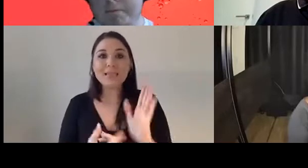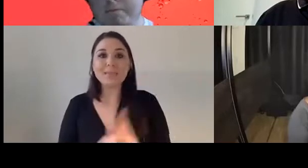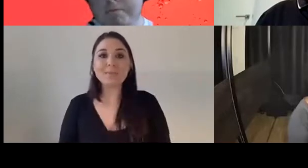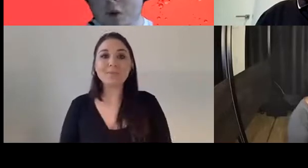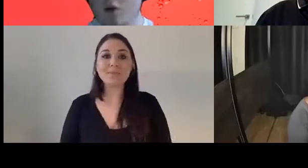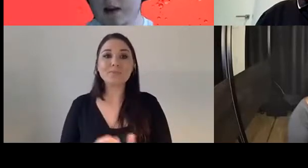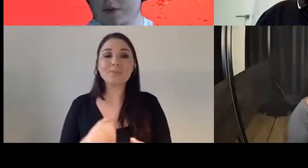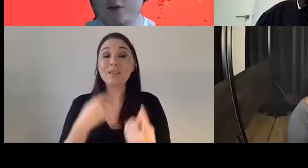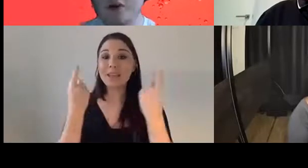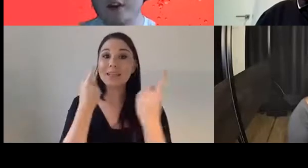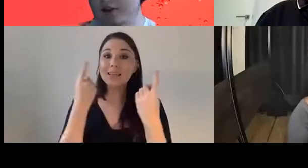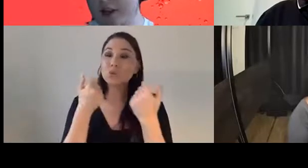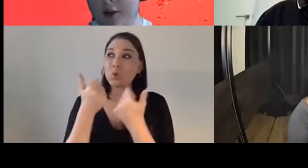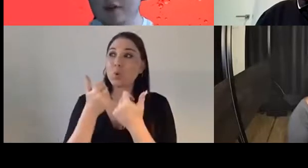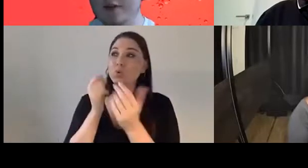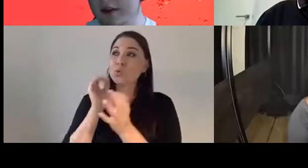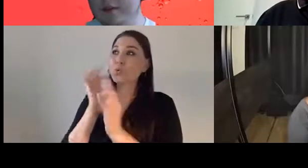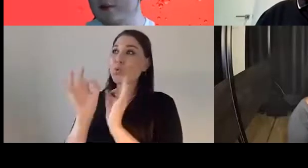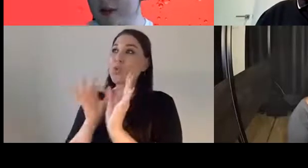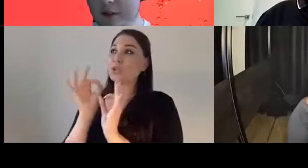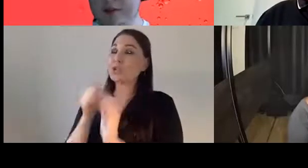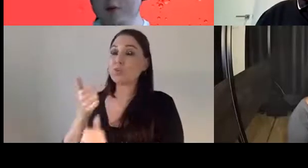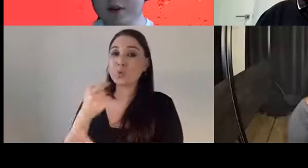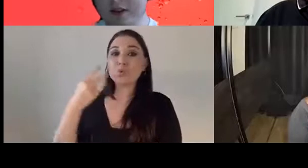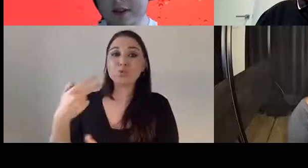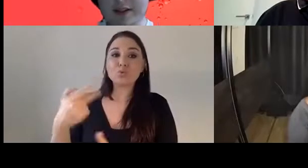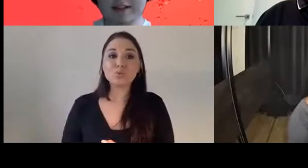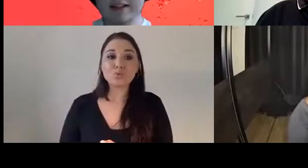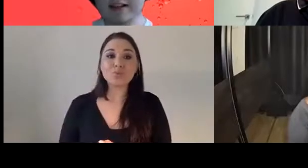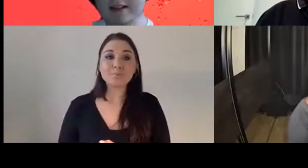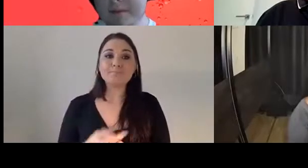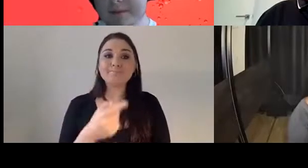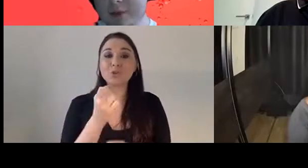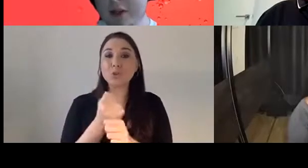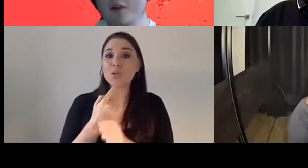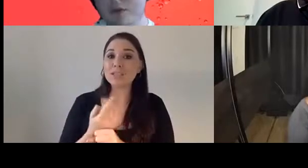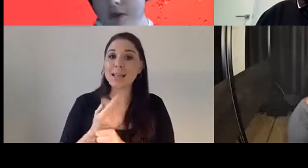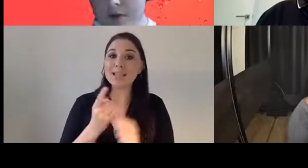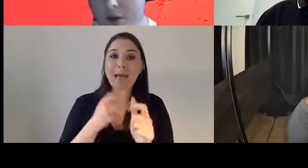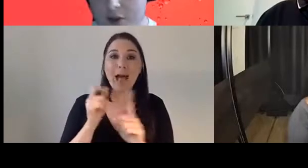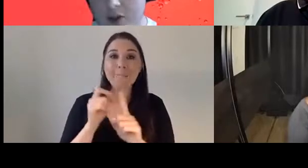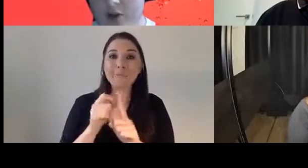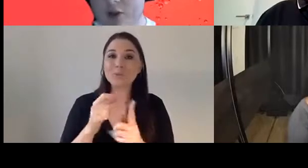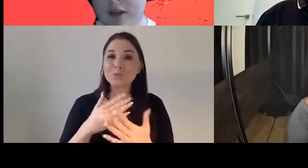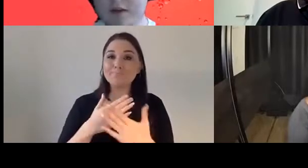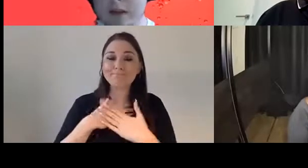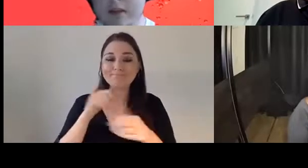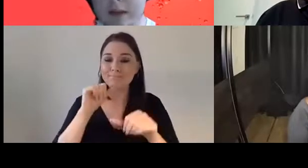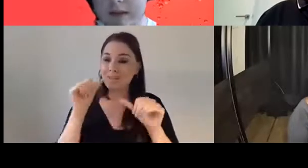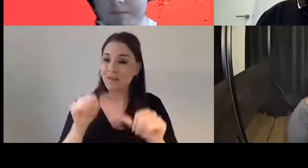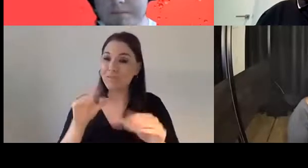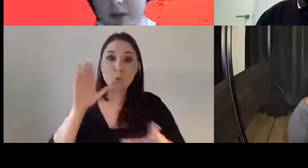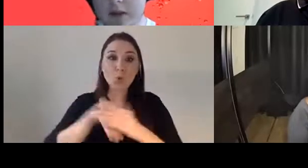think all apps would love to be inclusive of absolutely every single person. But it can often be as you said, a tricky